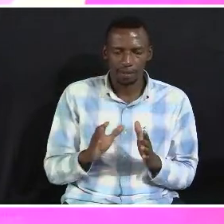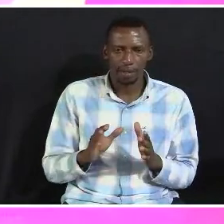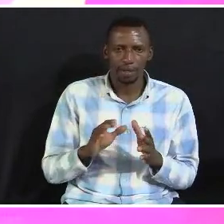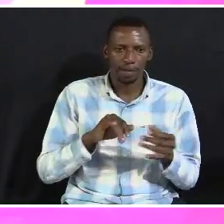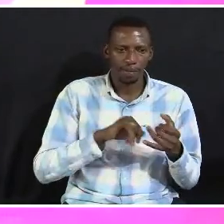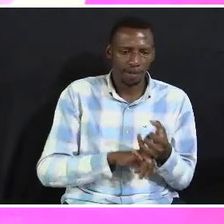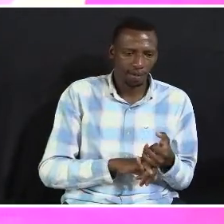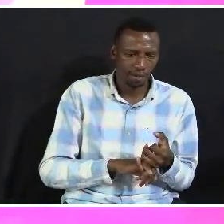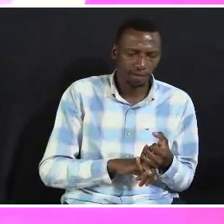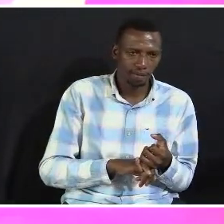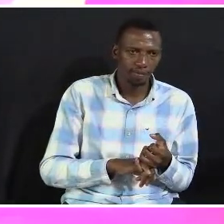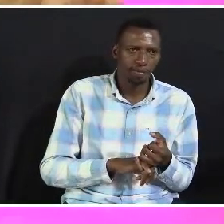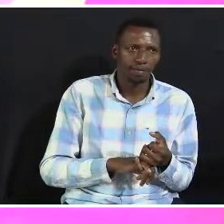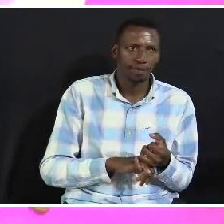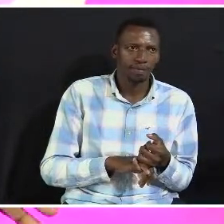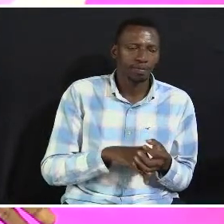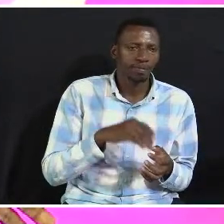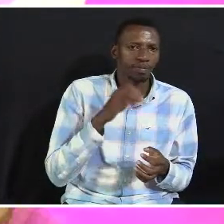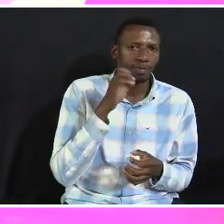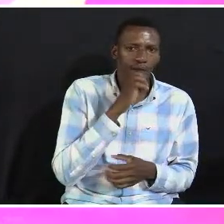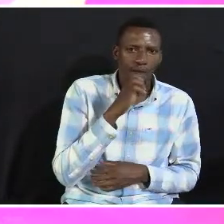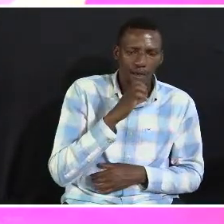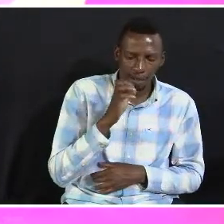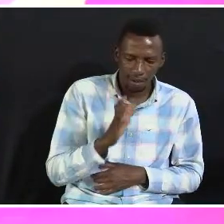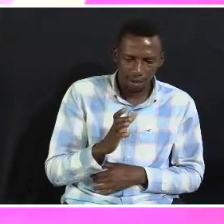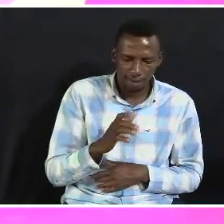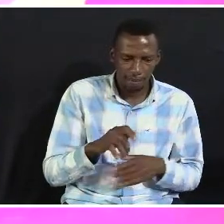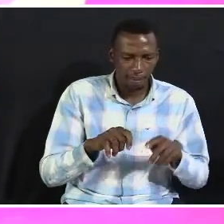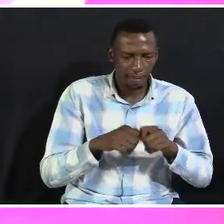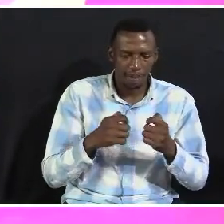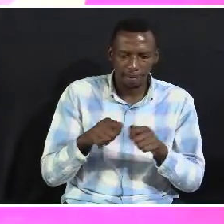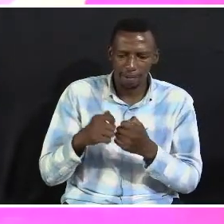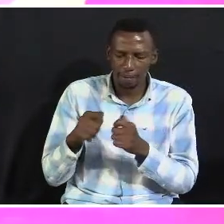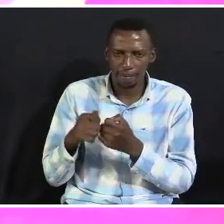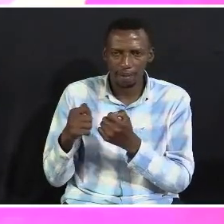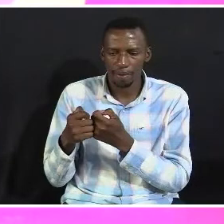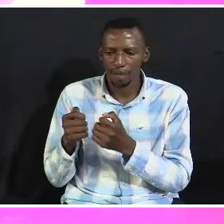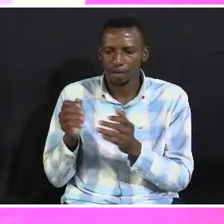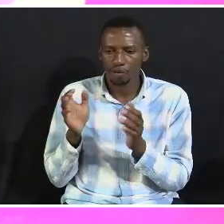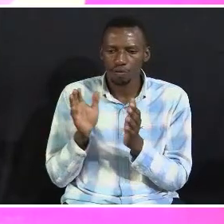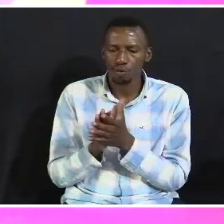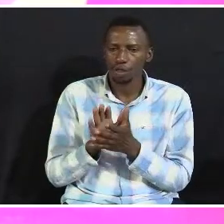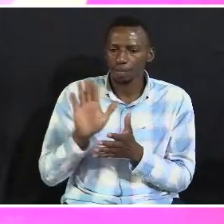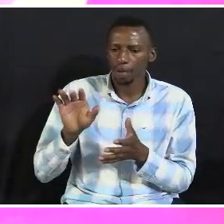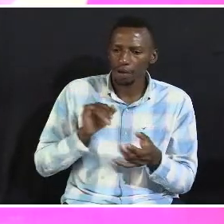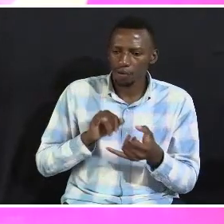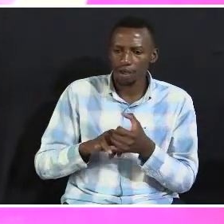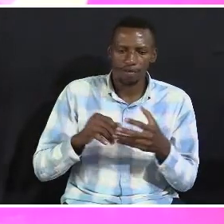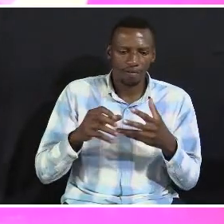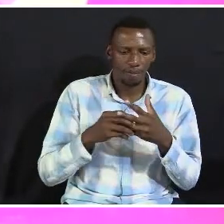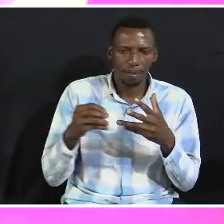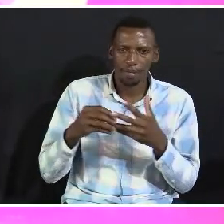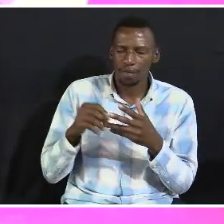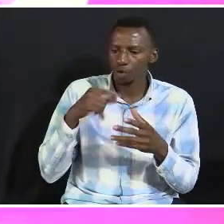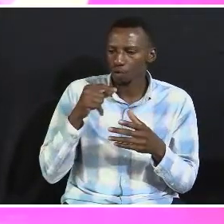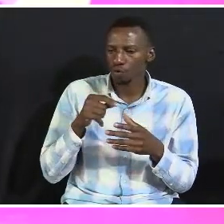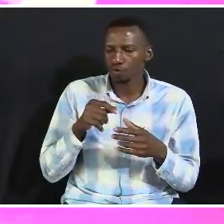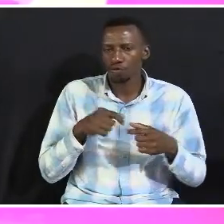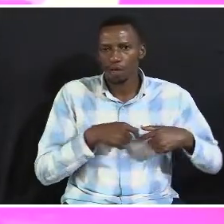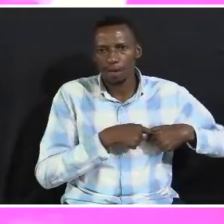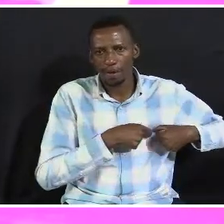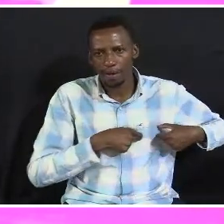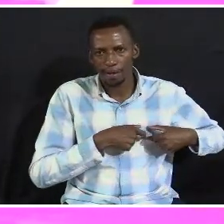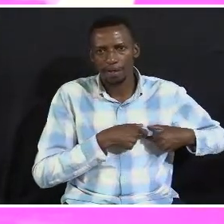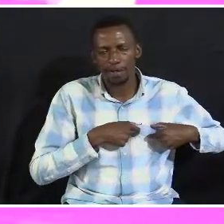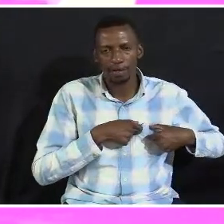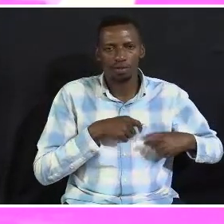elders breaking with their wives who are deaconesses and all that. Why